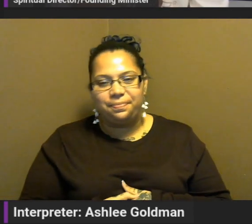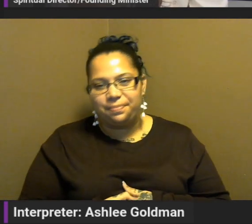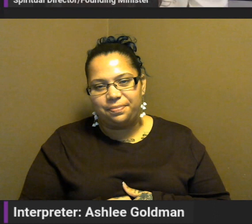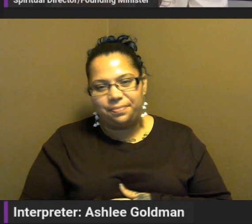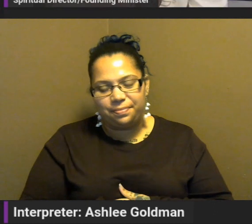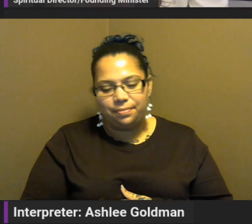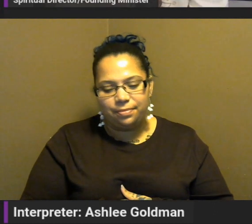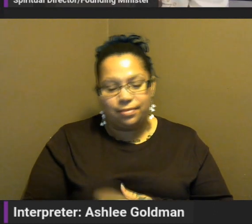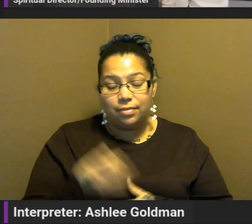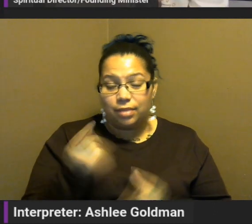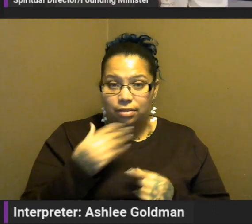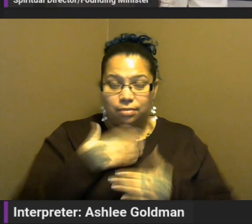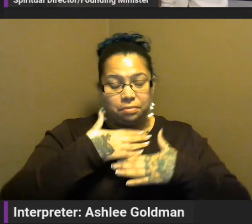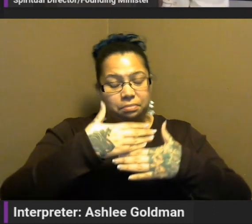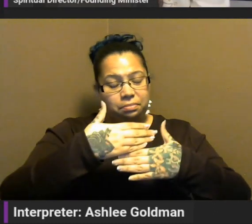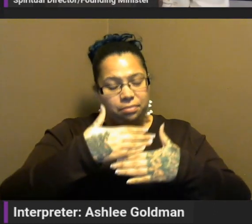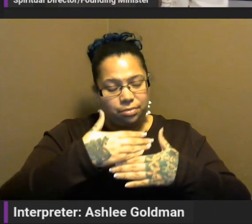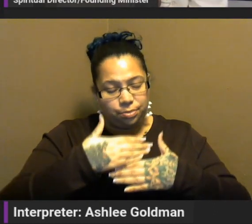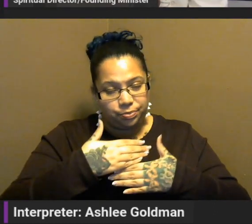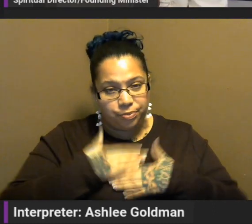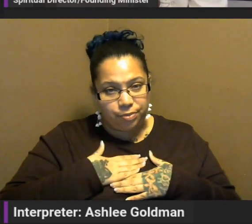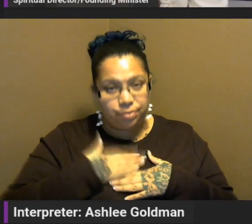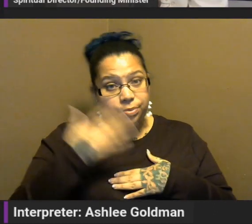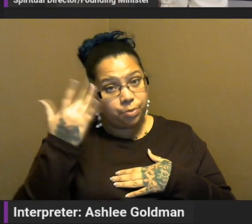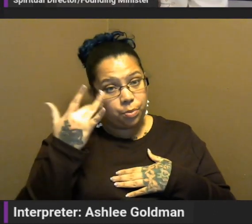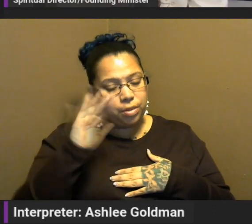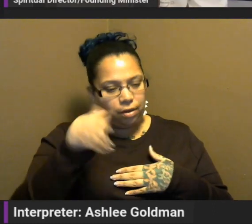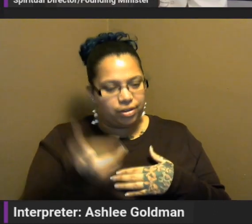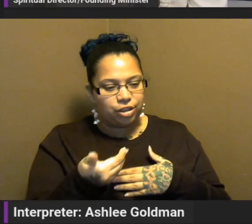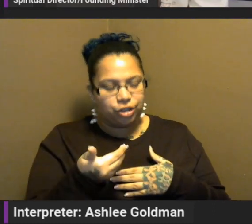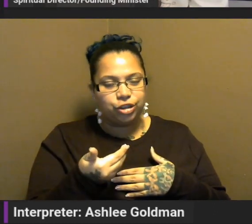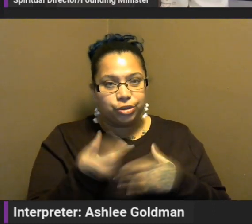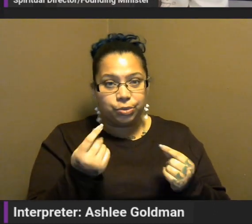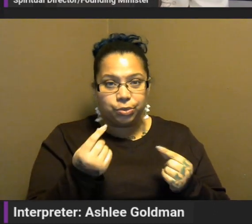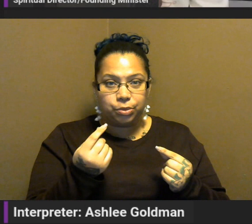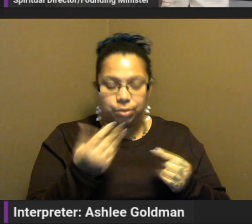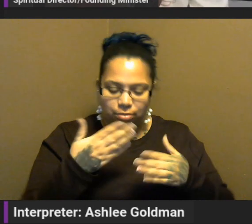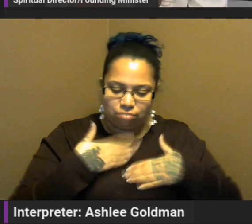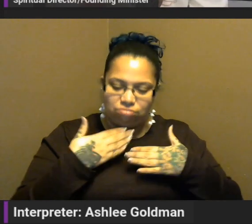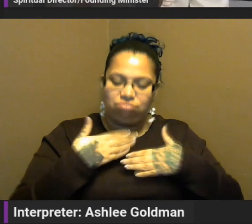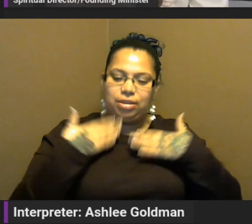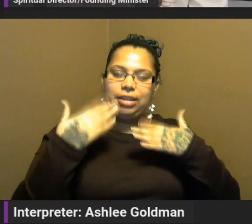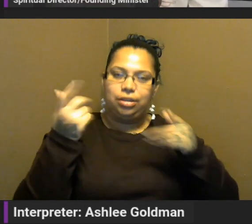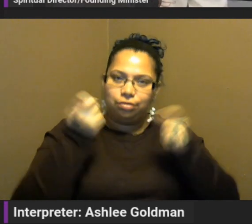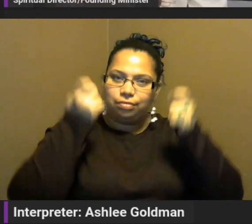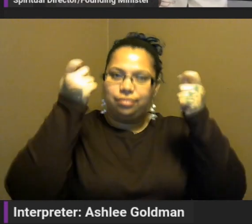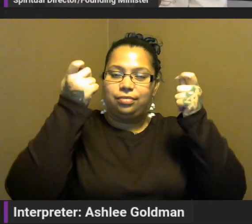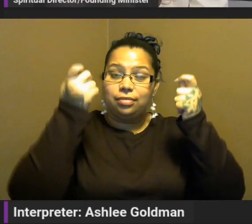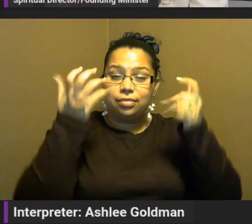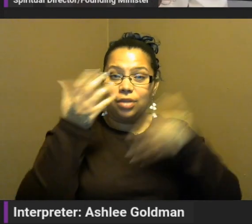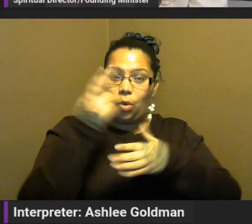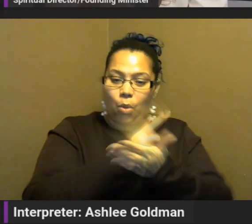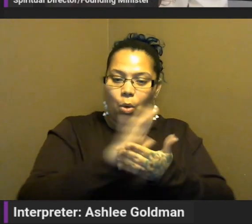So we breathe because that is our invitation. To rejoice and be glad in the holy day that is every